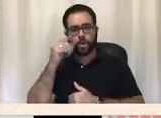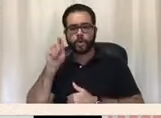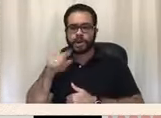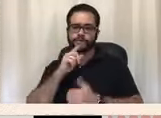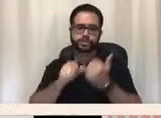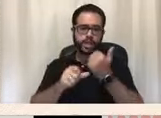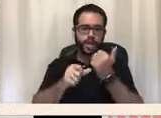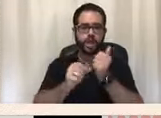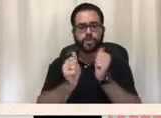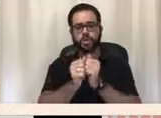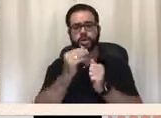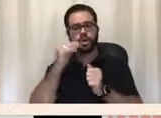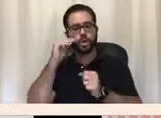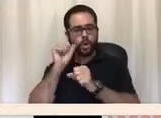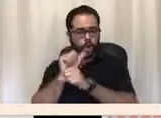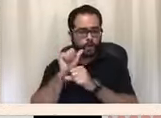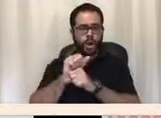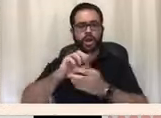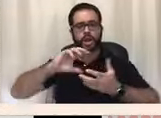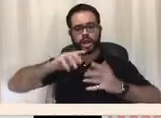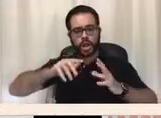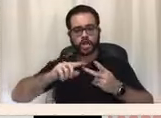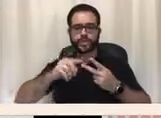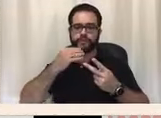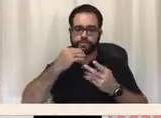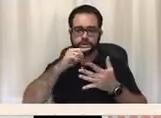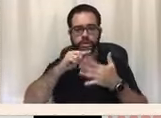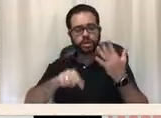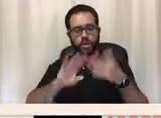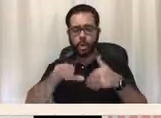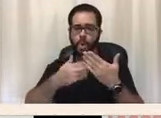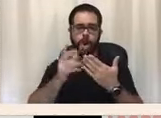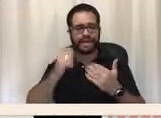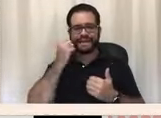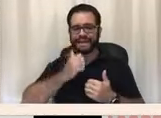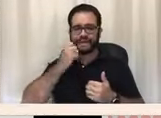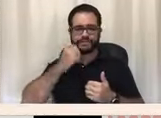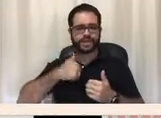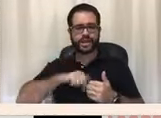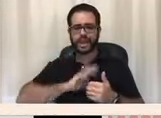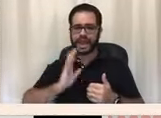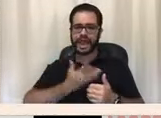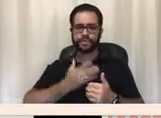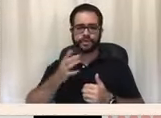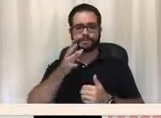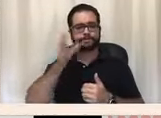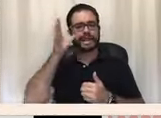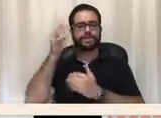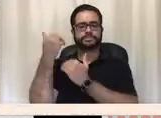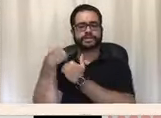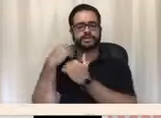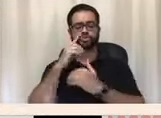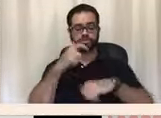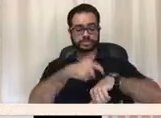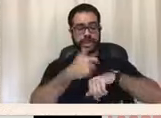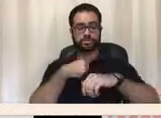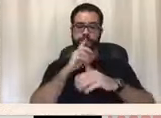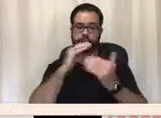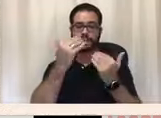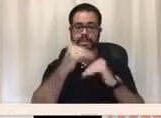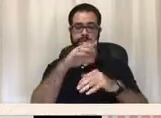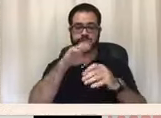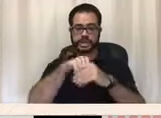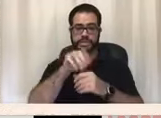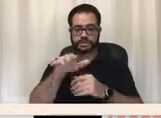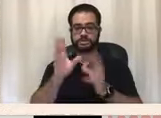laundry, all those exciting things that we do from day to day. So time will be limited at these meetings, so you're certainly not going to be able